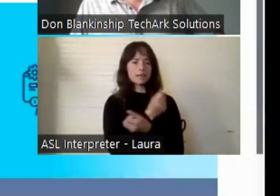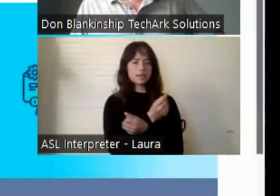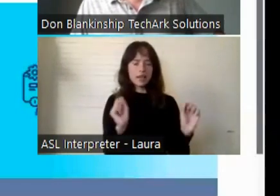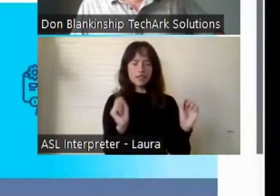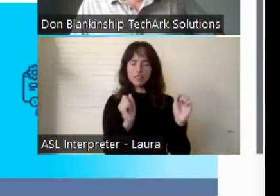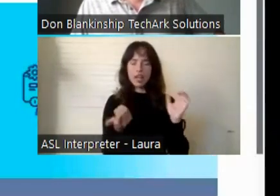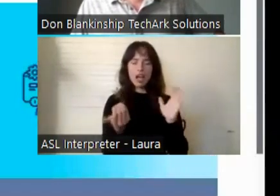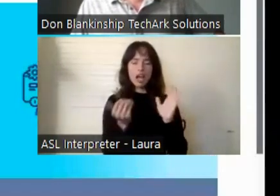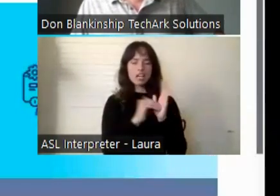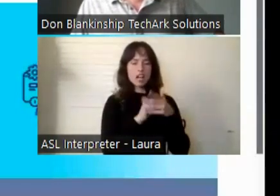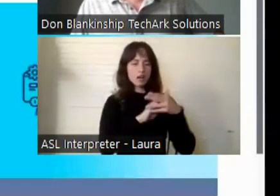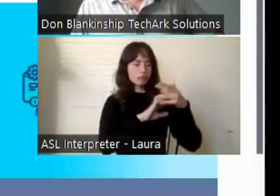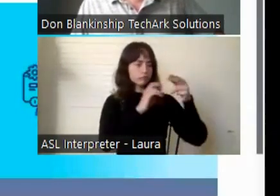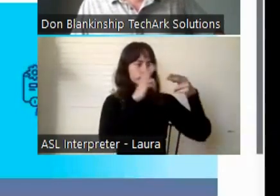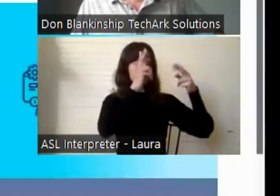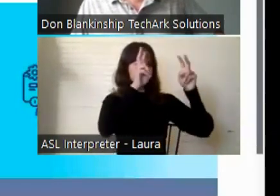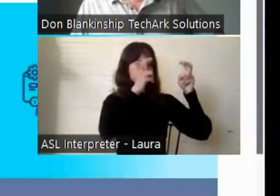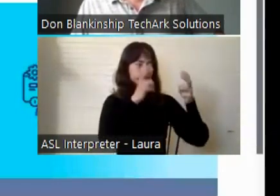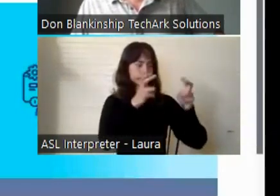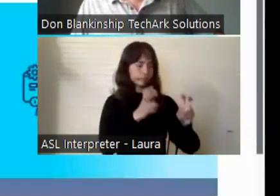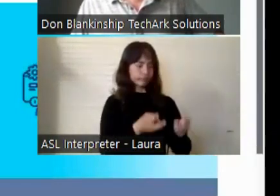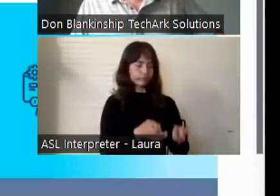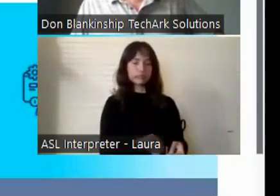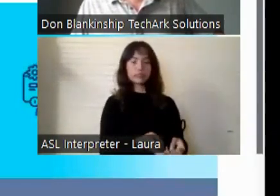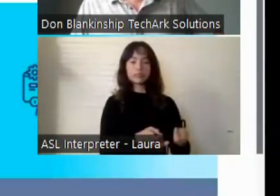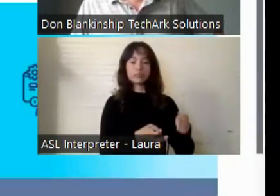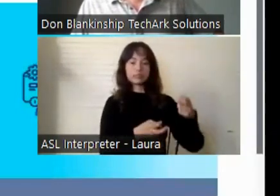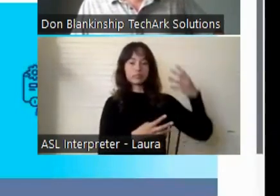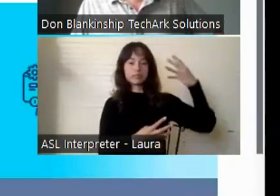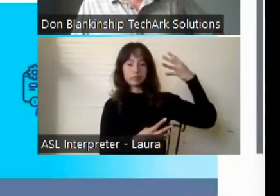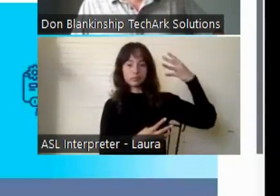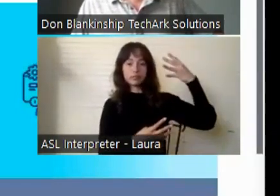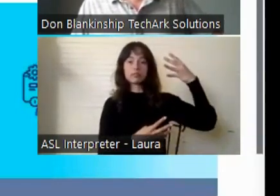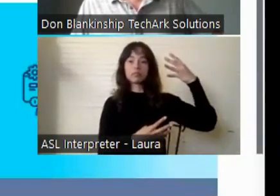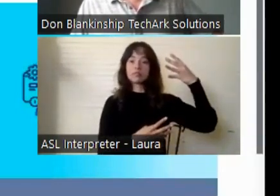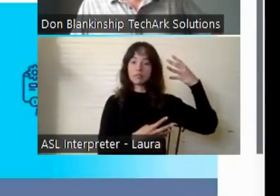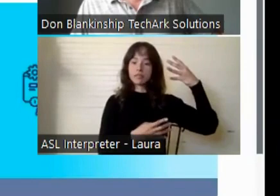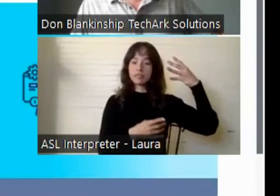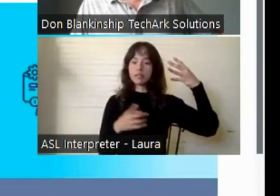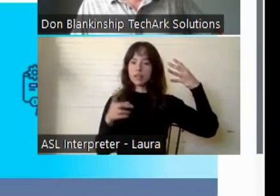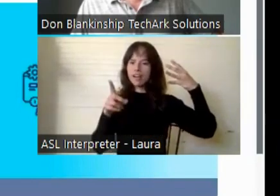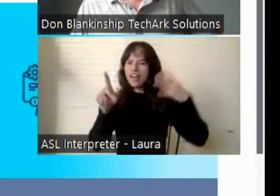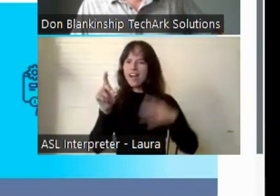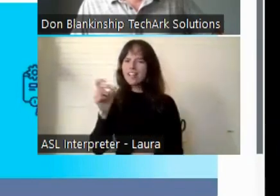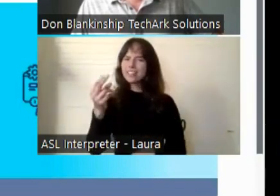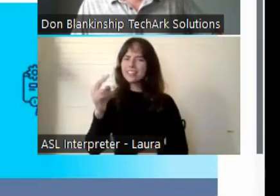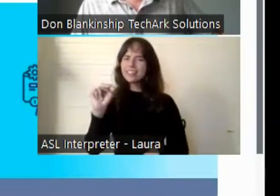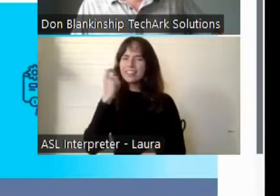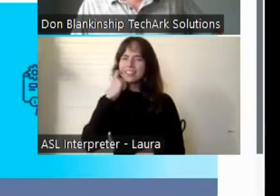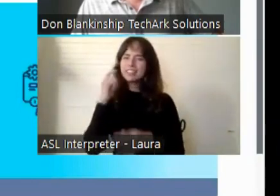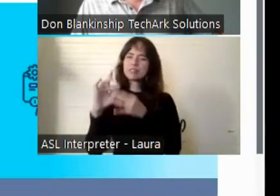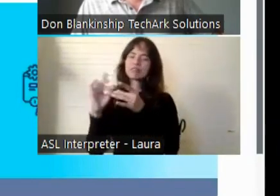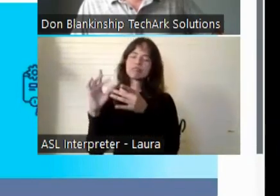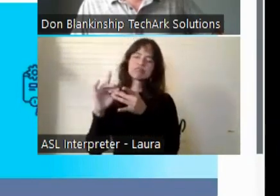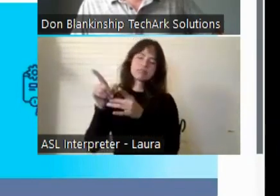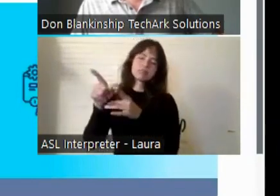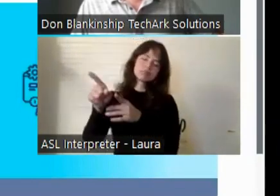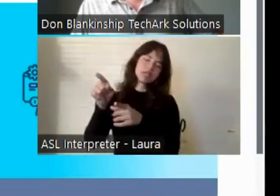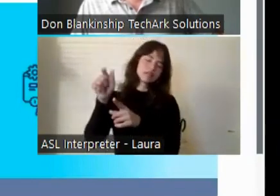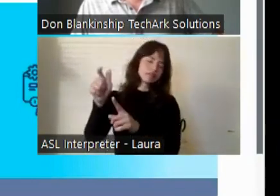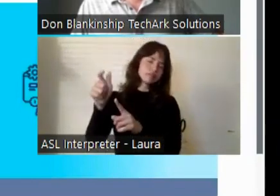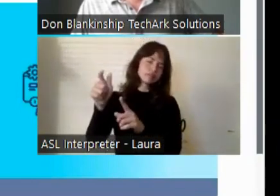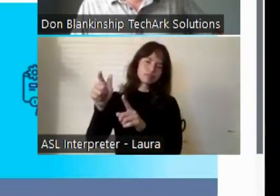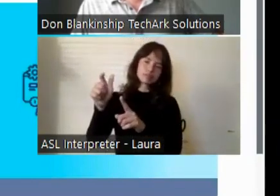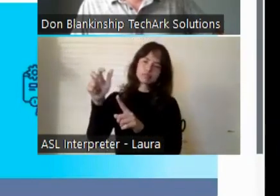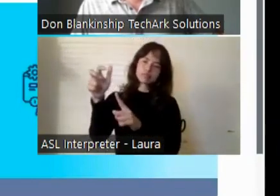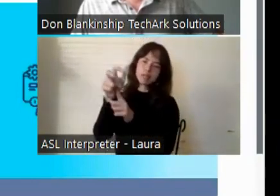almost 300 clips now of brilliant things. And I've already heard some things that Don said that I'm like, oh, yep, that's going in Aspire because he said it